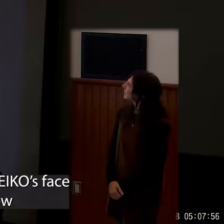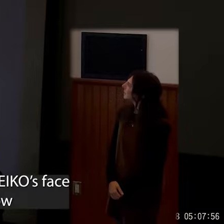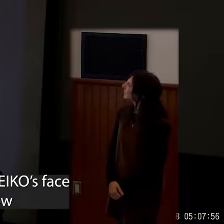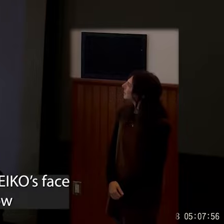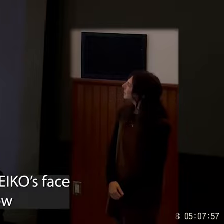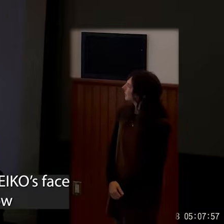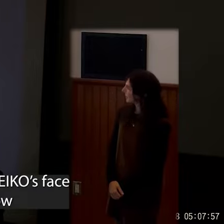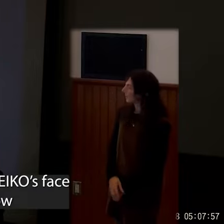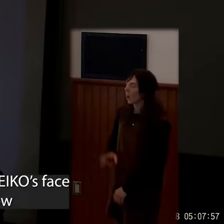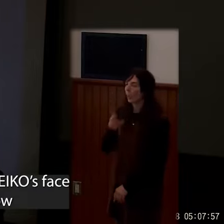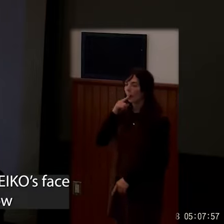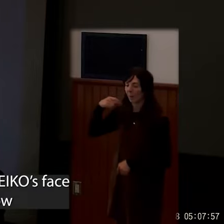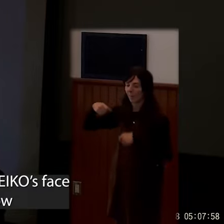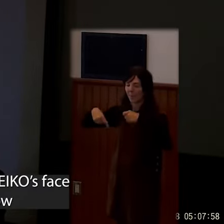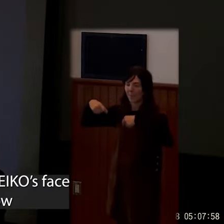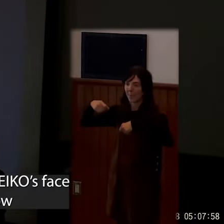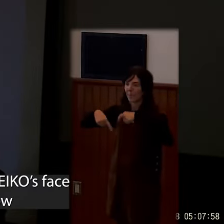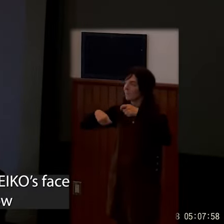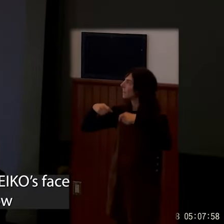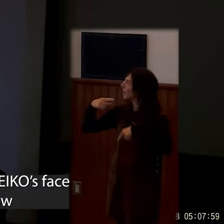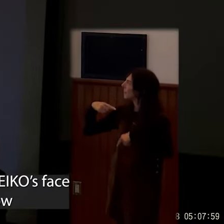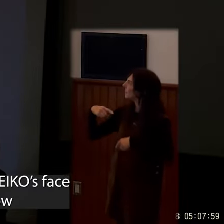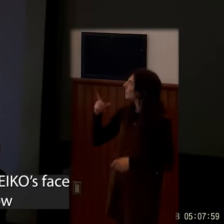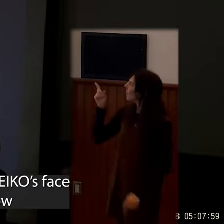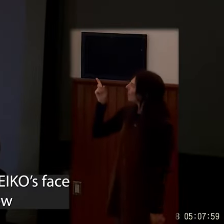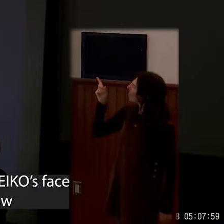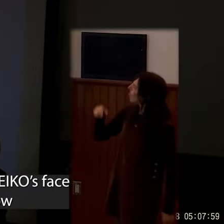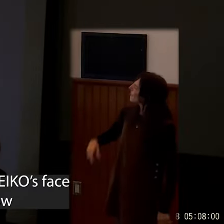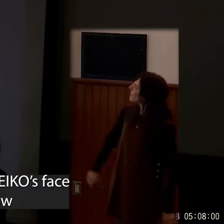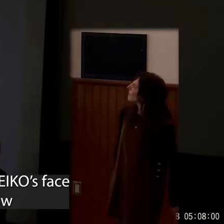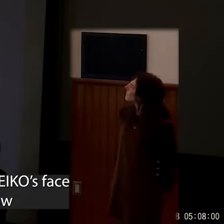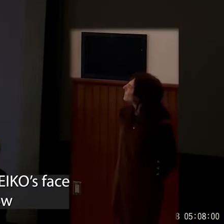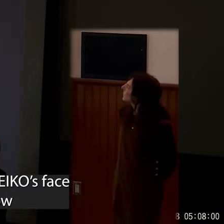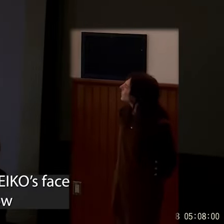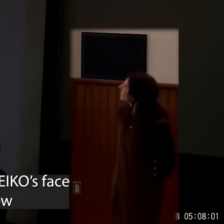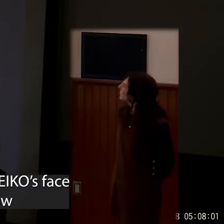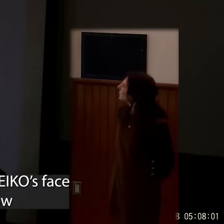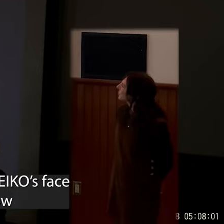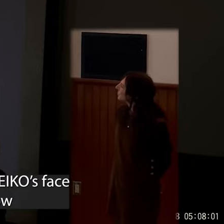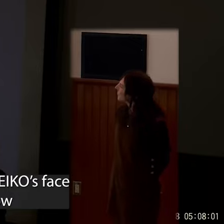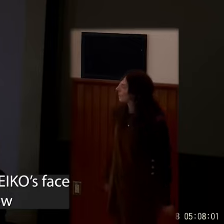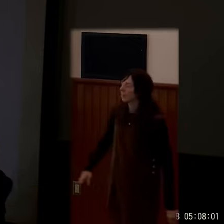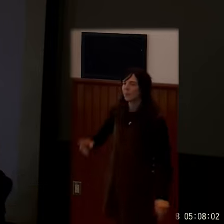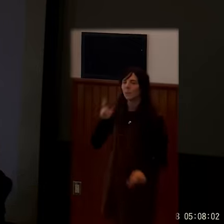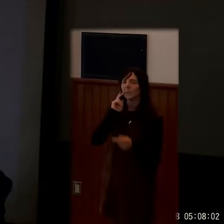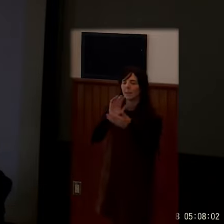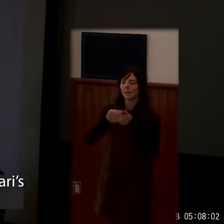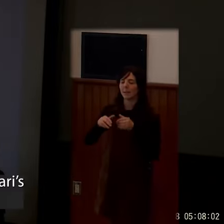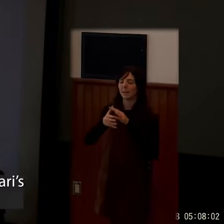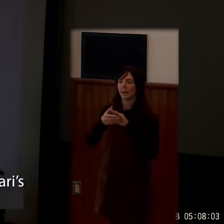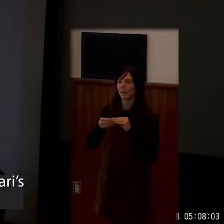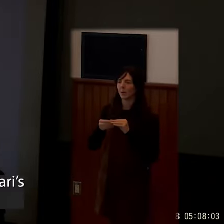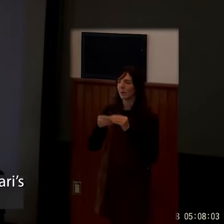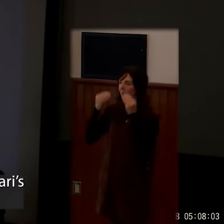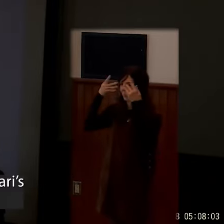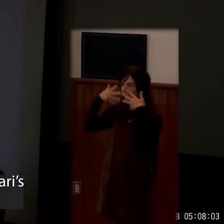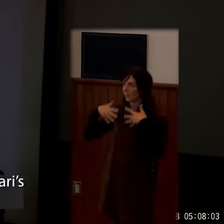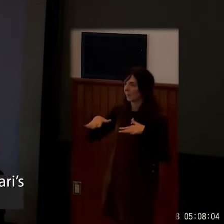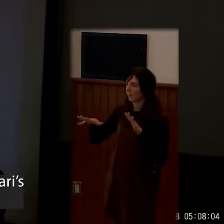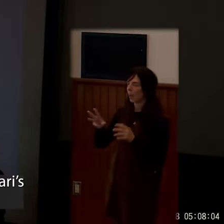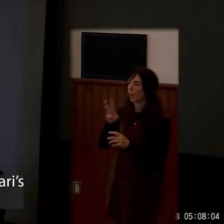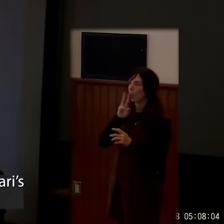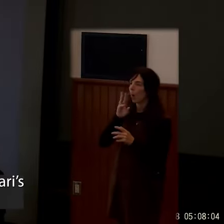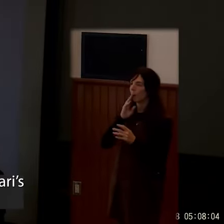Water drops are sprayed abruptly onto Reiko's face. Reiko's face appears as water flow. Reiko's clear water